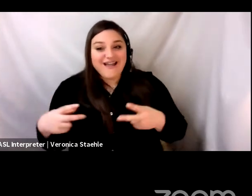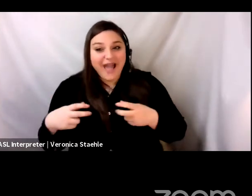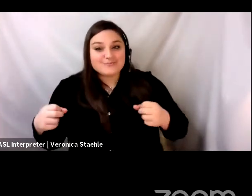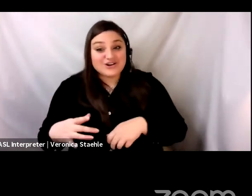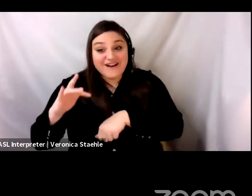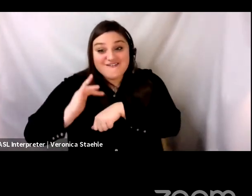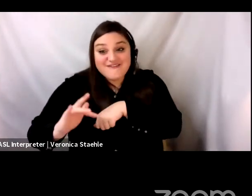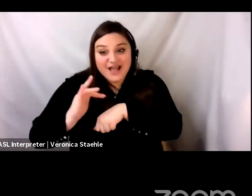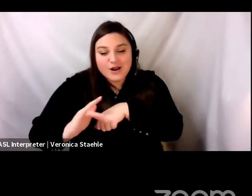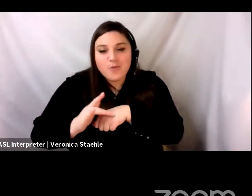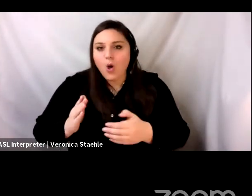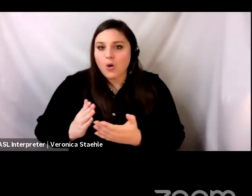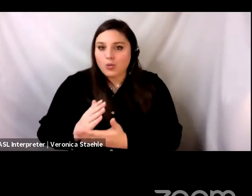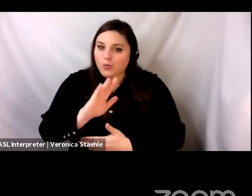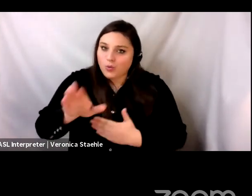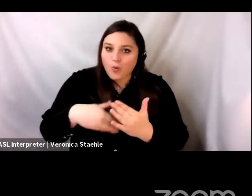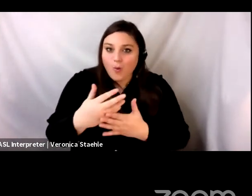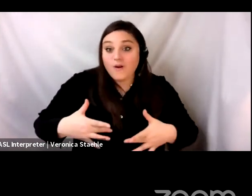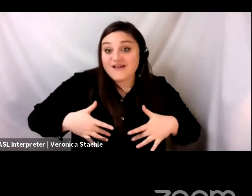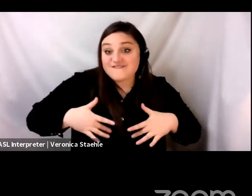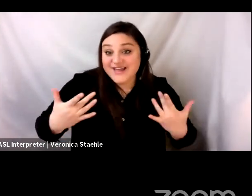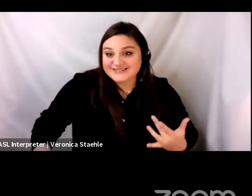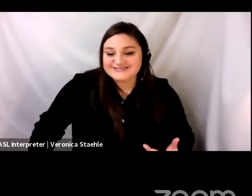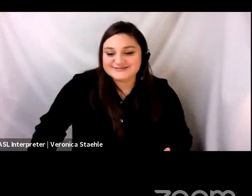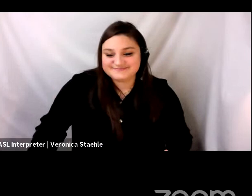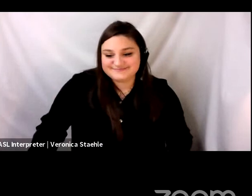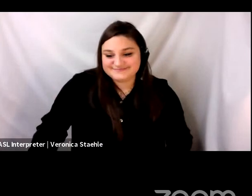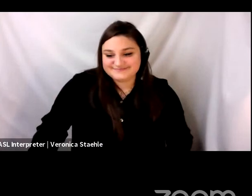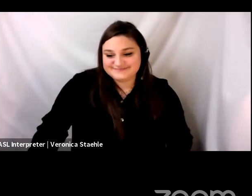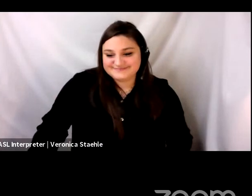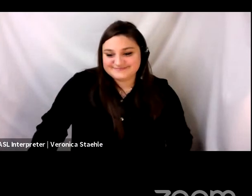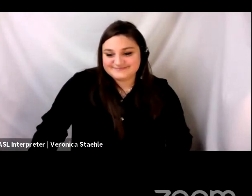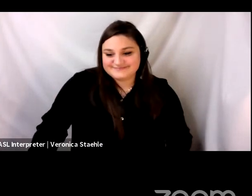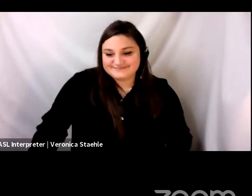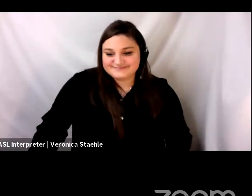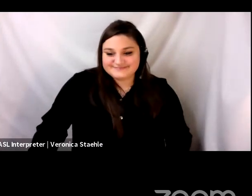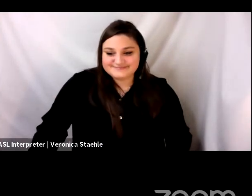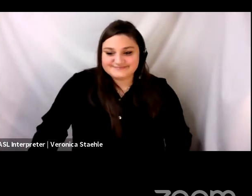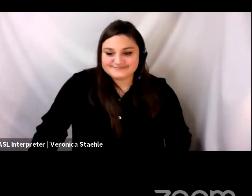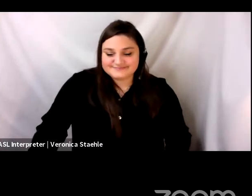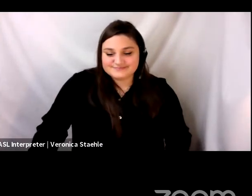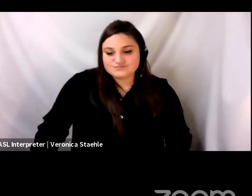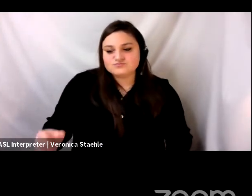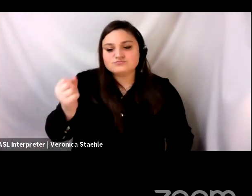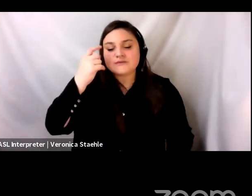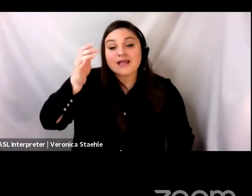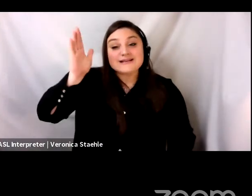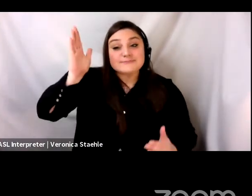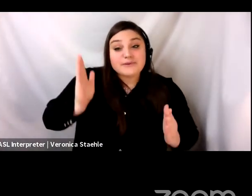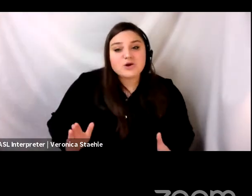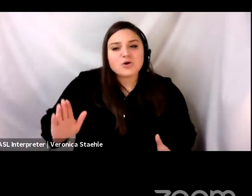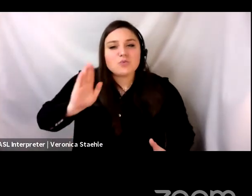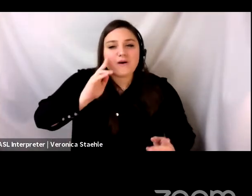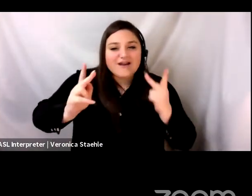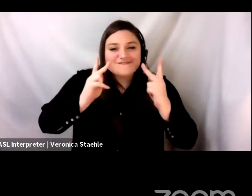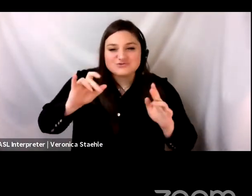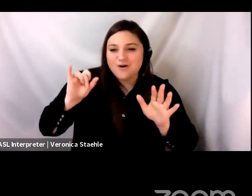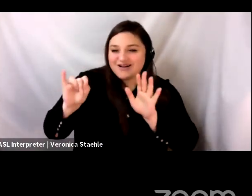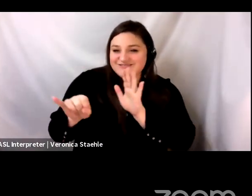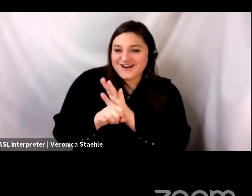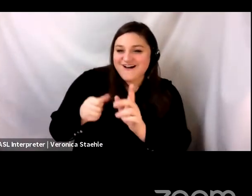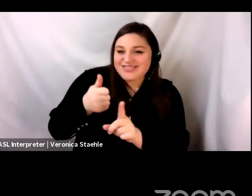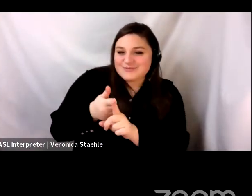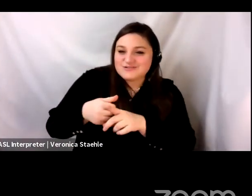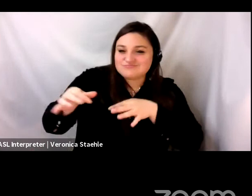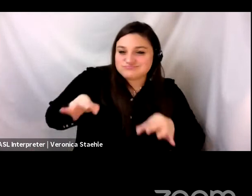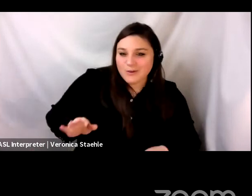be available throughout the entire event. Speakers will visually describe themselves as well. Feel free to post